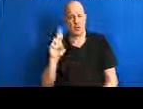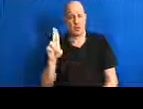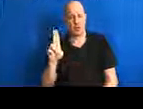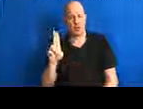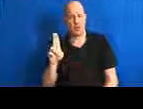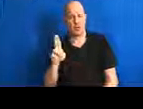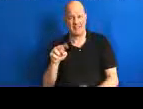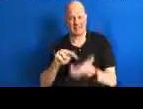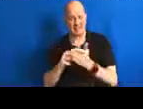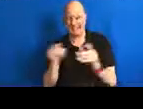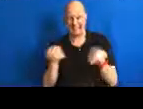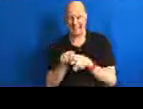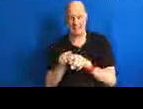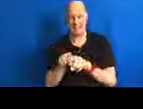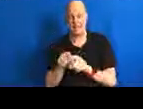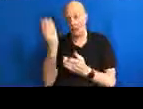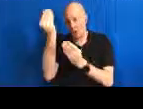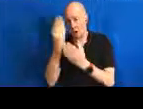with notices of allocation?